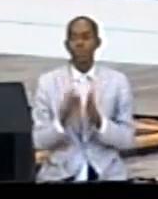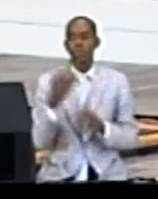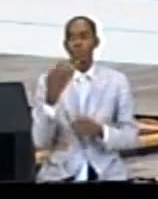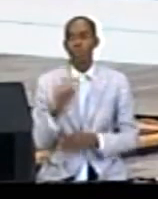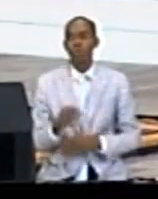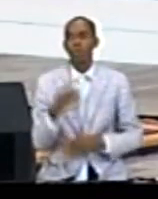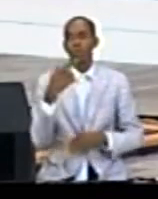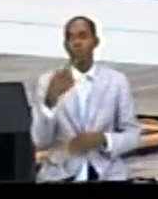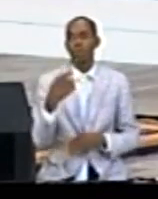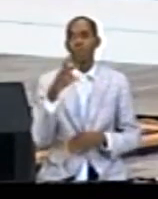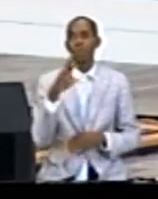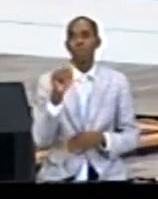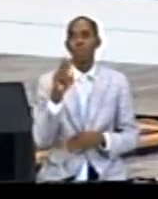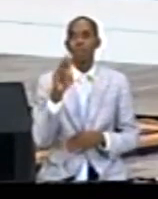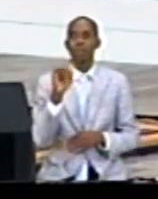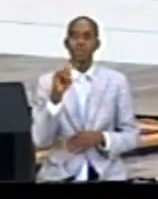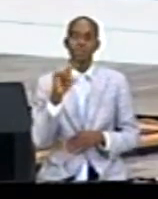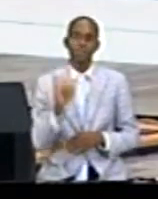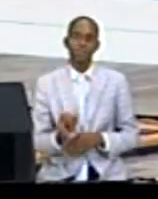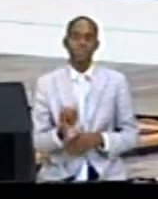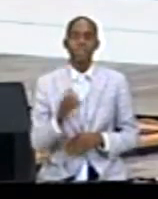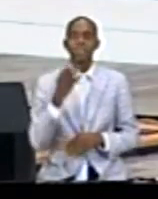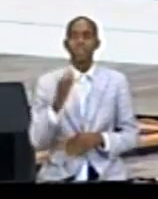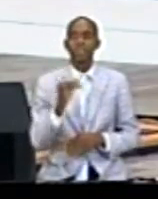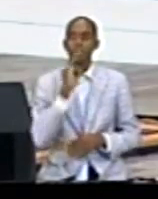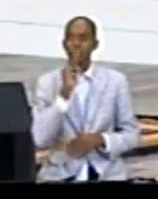a spiritual law. There's the